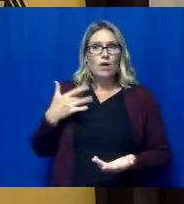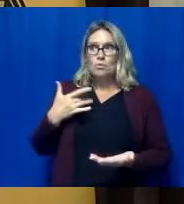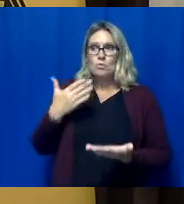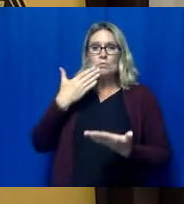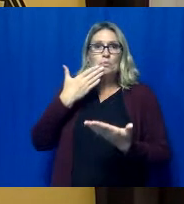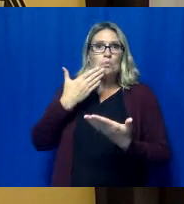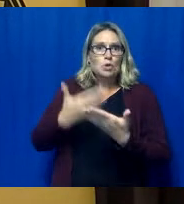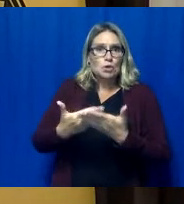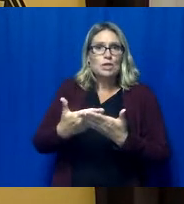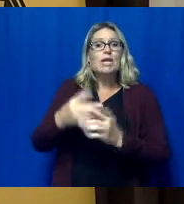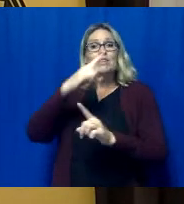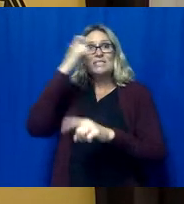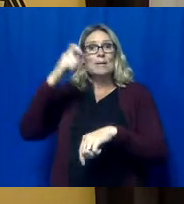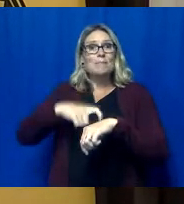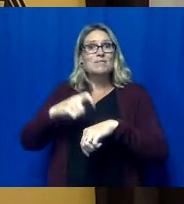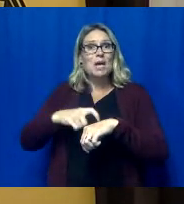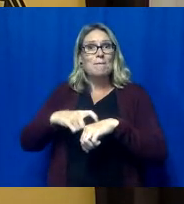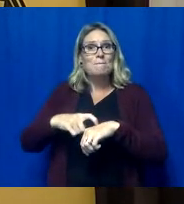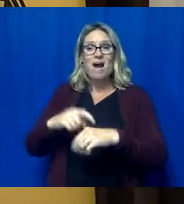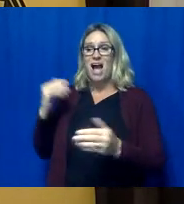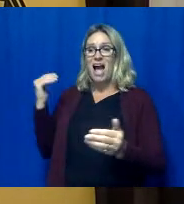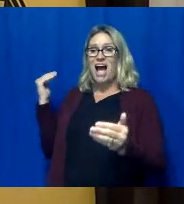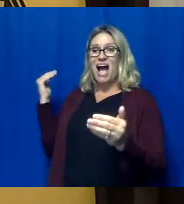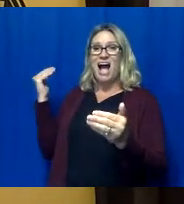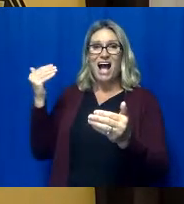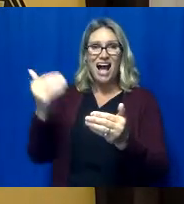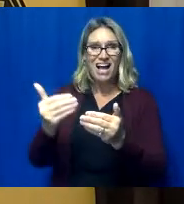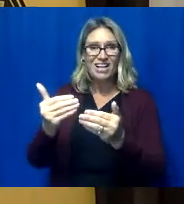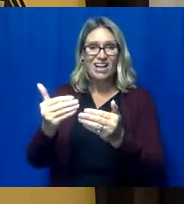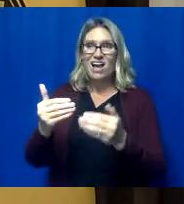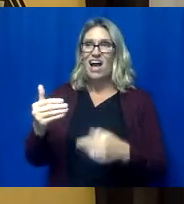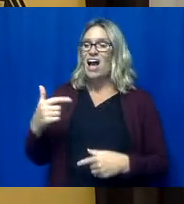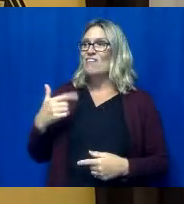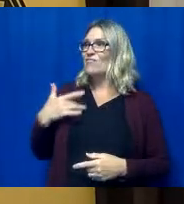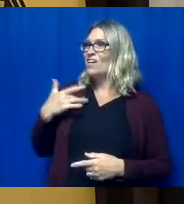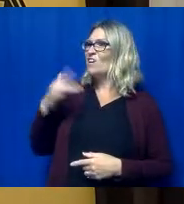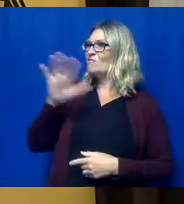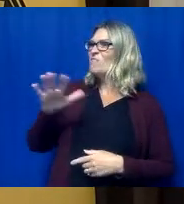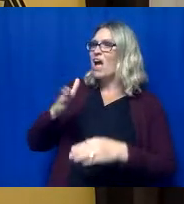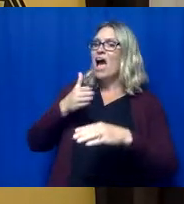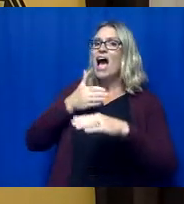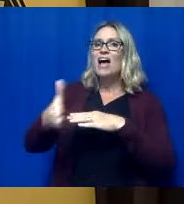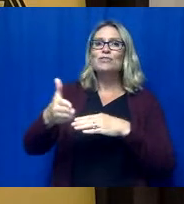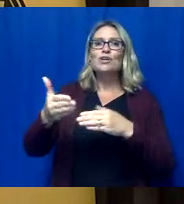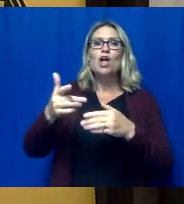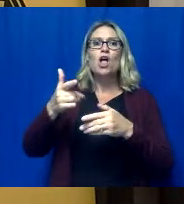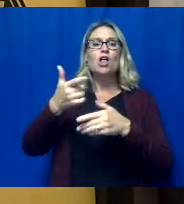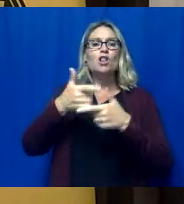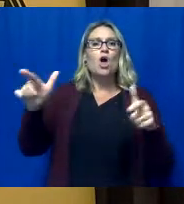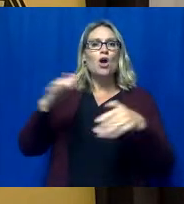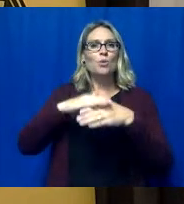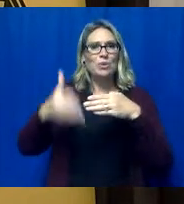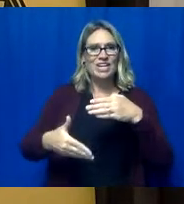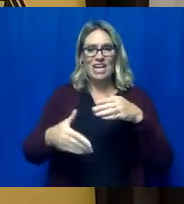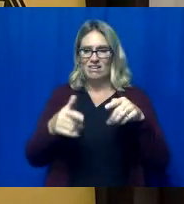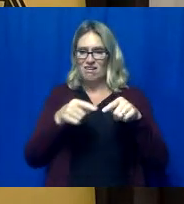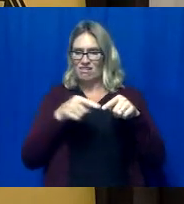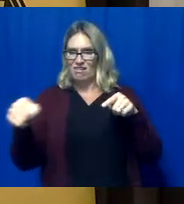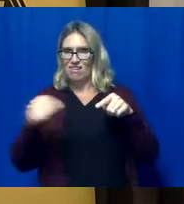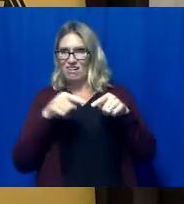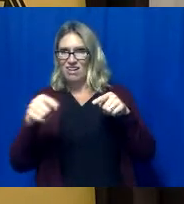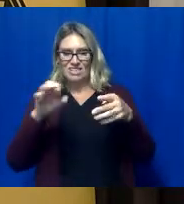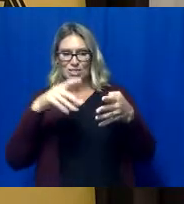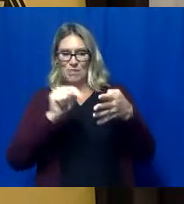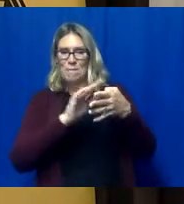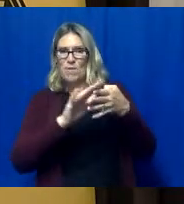through the summer, and we were right up until I guess certainly after Labor Day, and then the time lapse in between that, and then seeing where we are